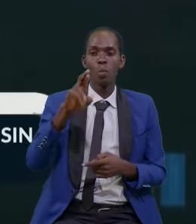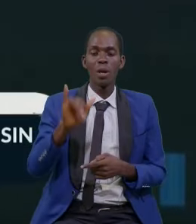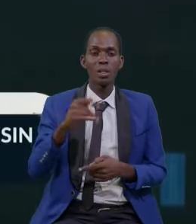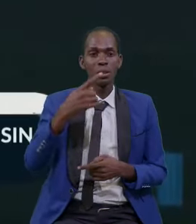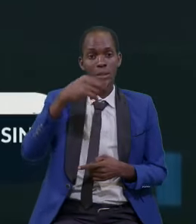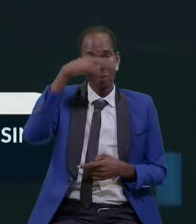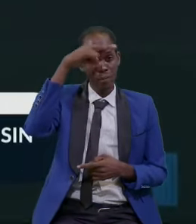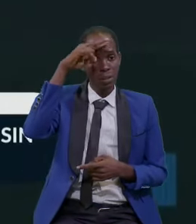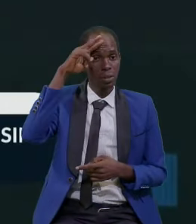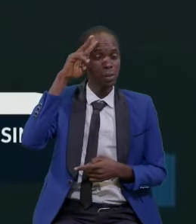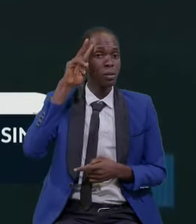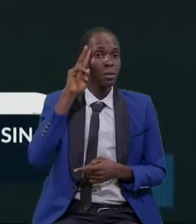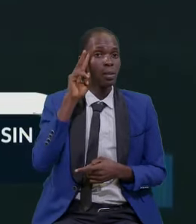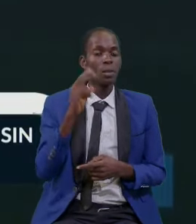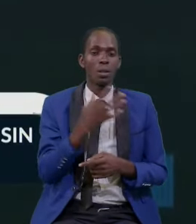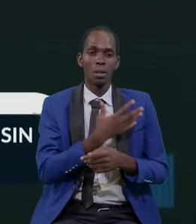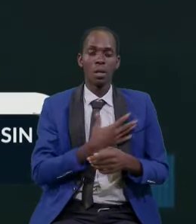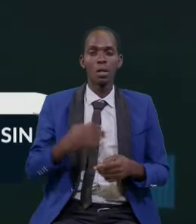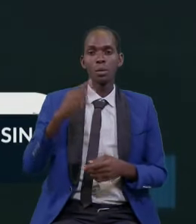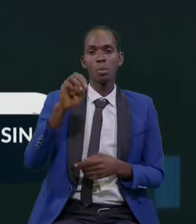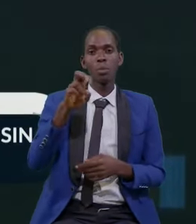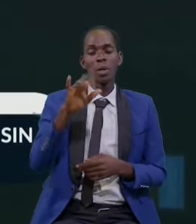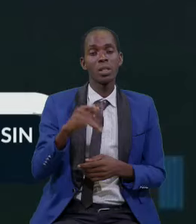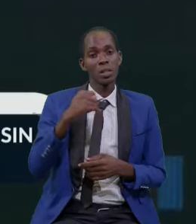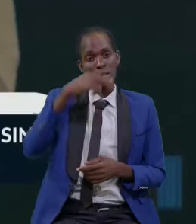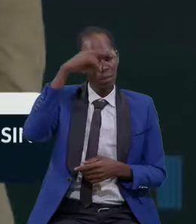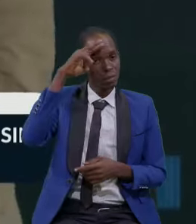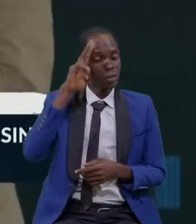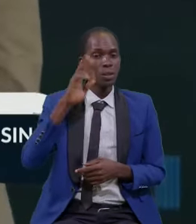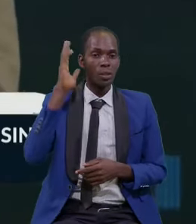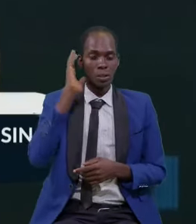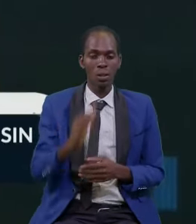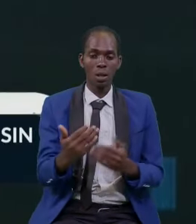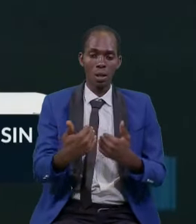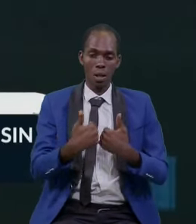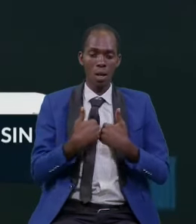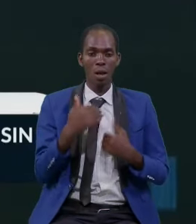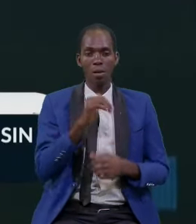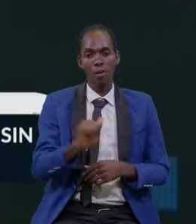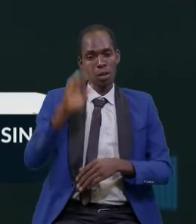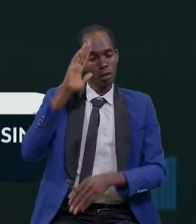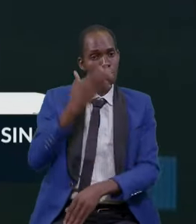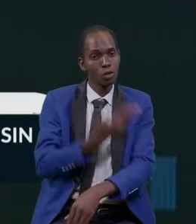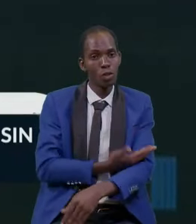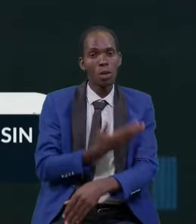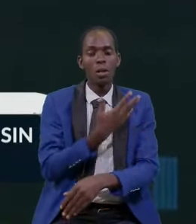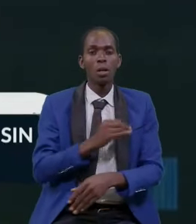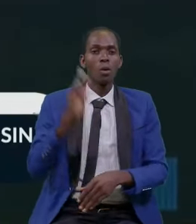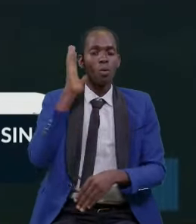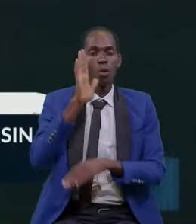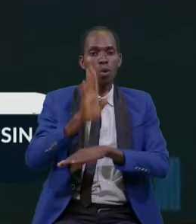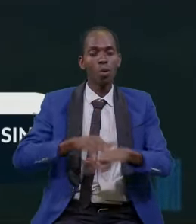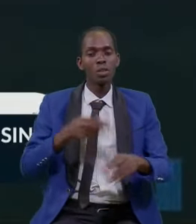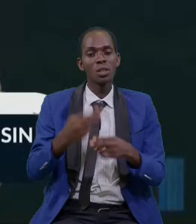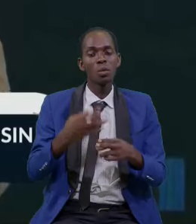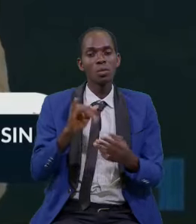bring forth, Mary the virgin shall bring forth his son, and thou shalt call his name